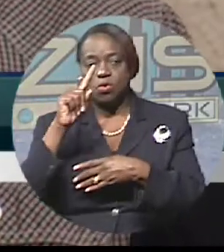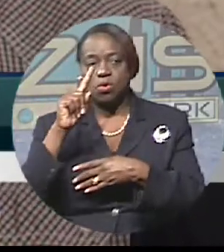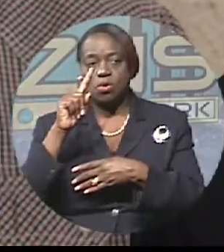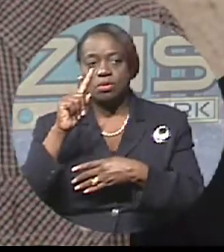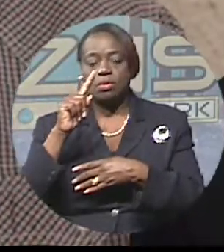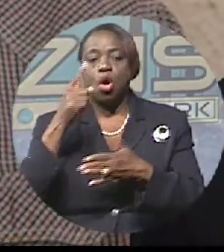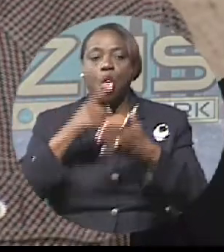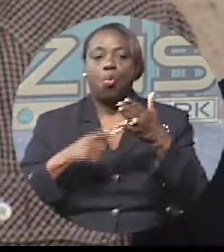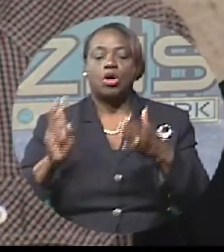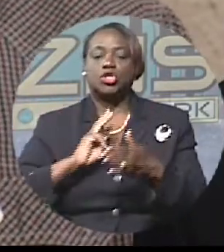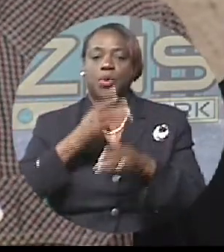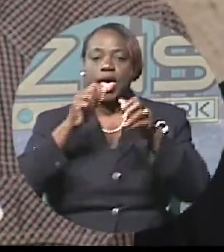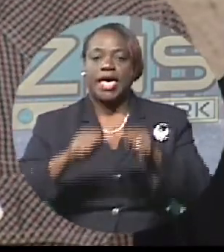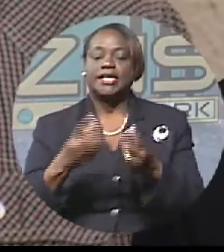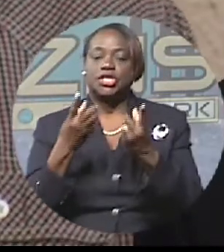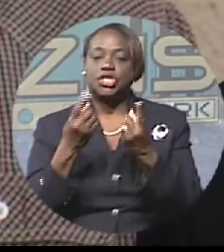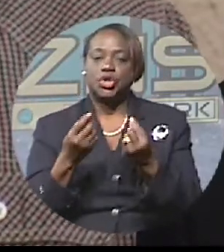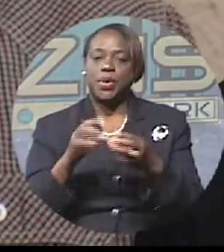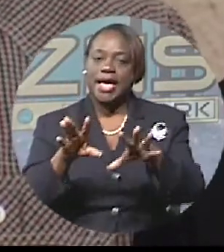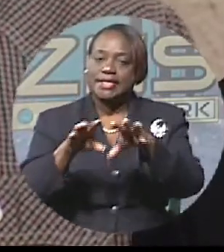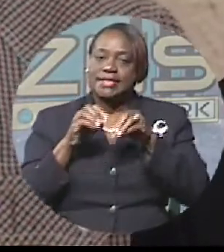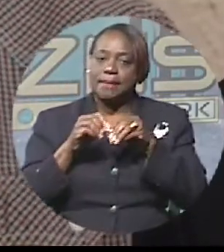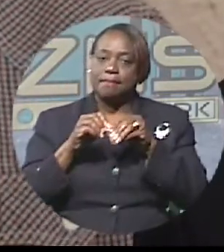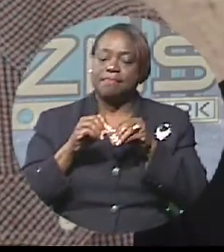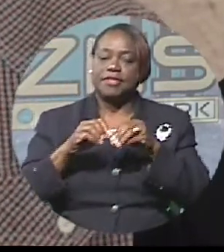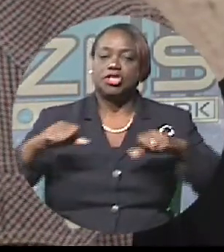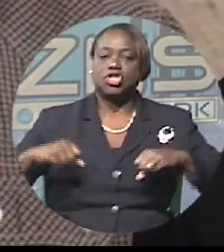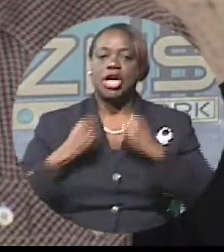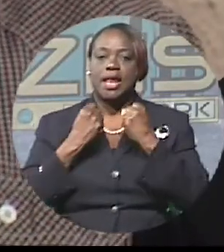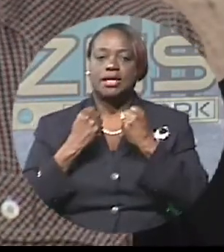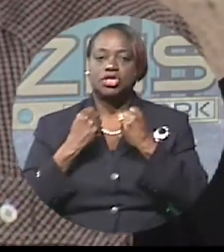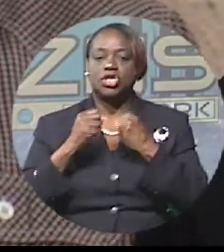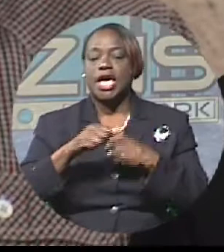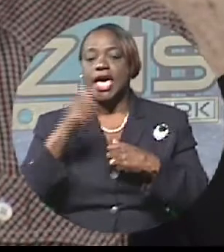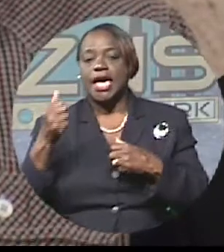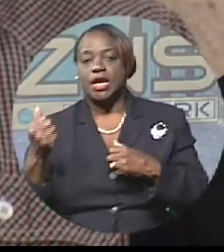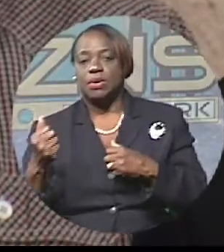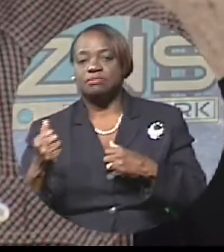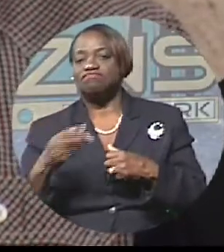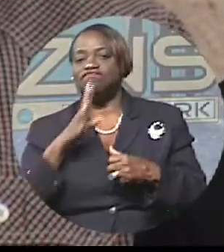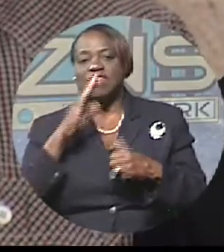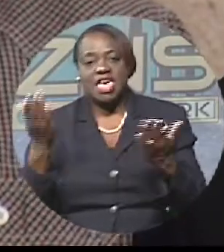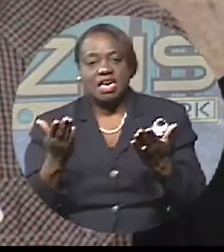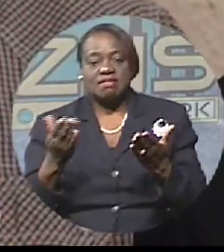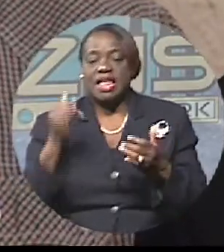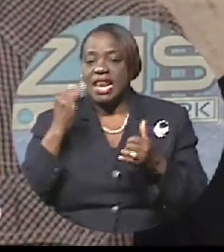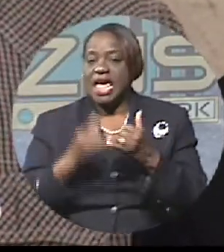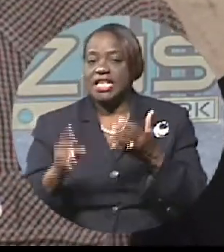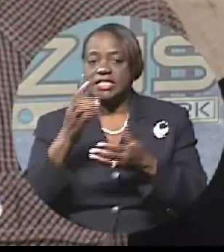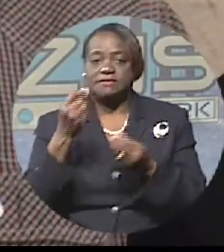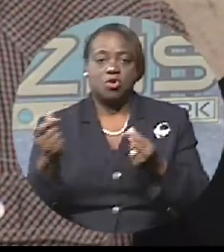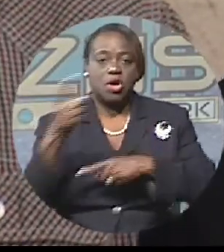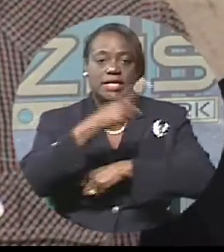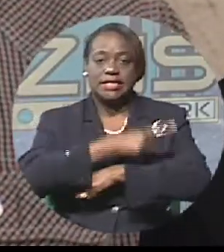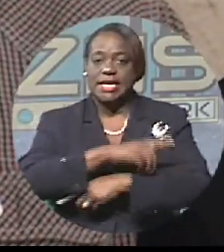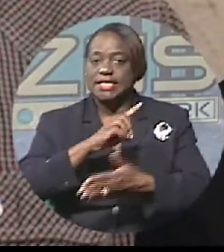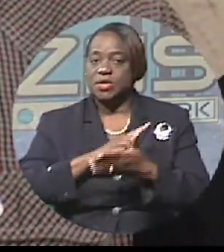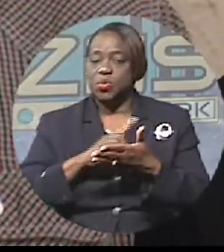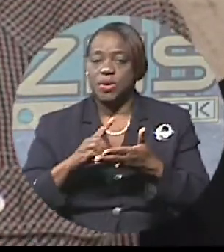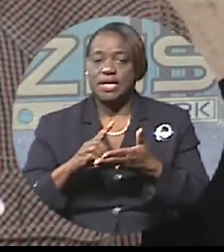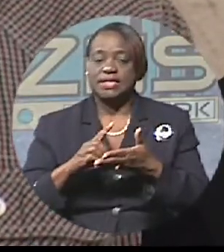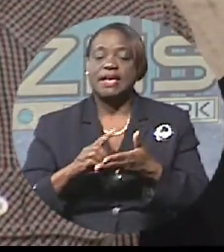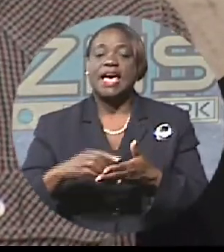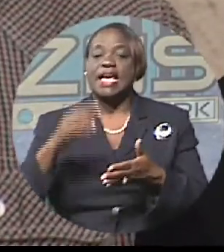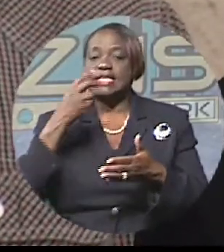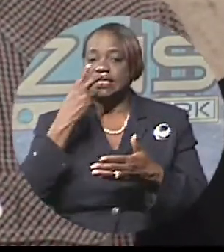for what we can do. And we accept the challenge. And anybody who's been here in the last couple days or last couple weeks has seen the new